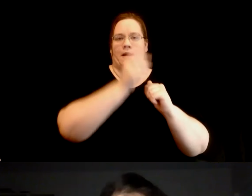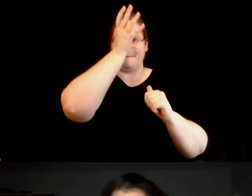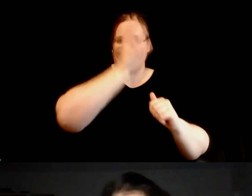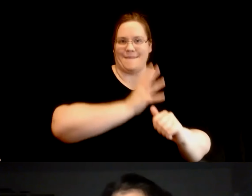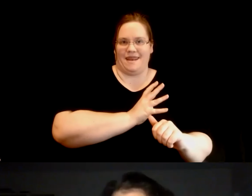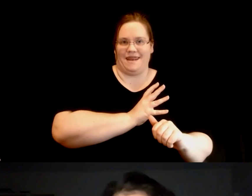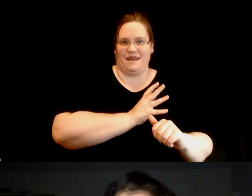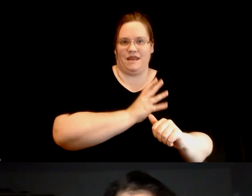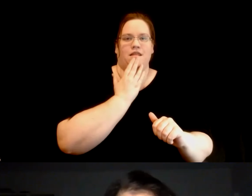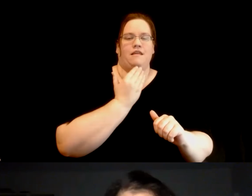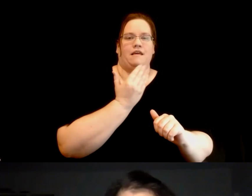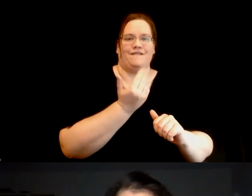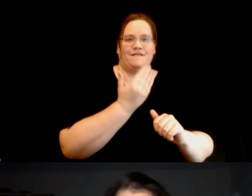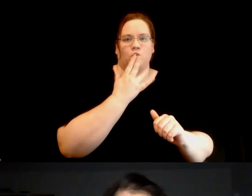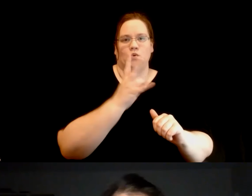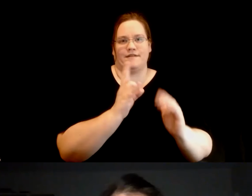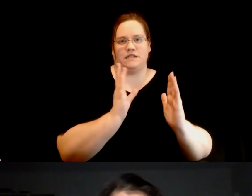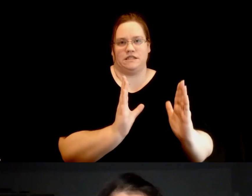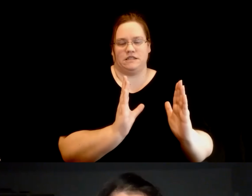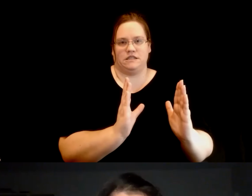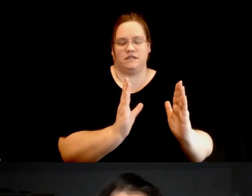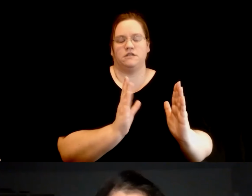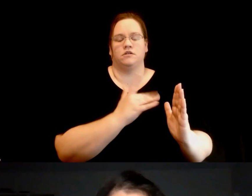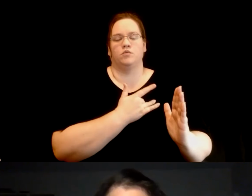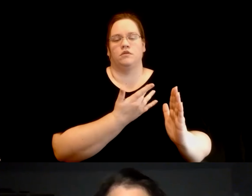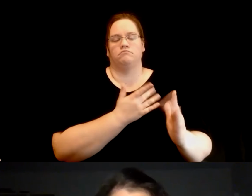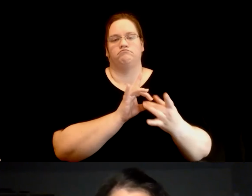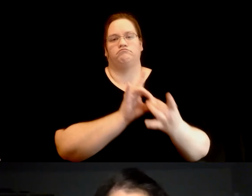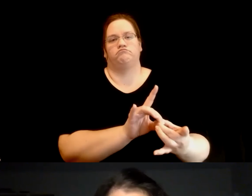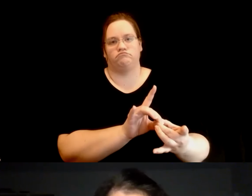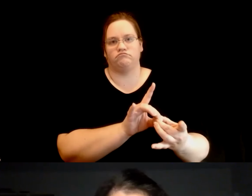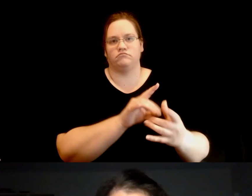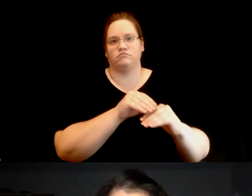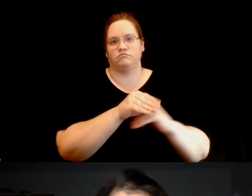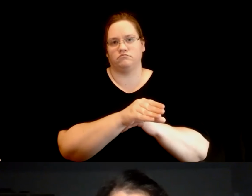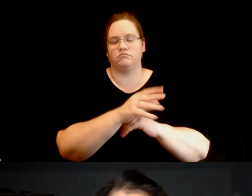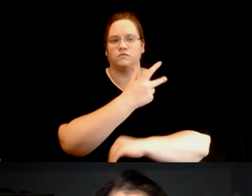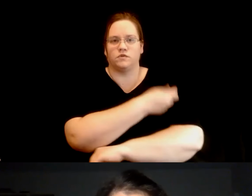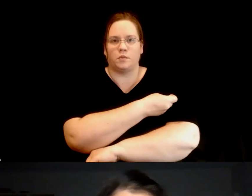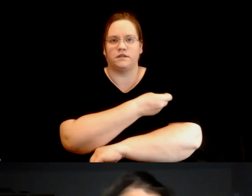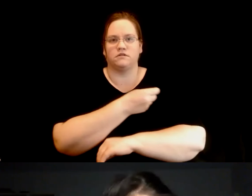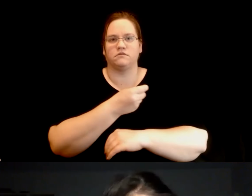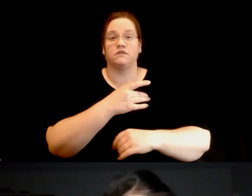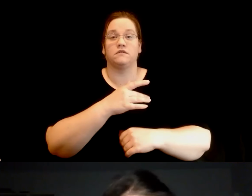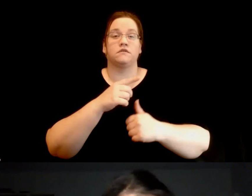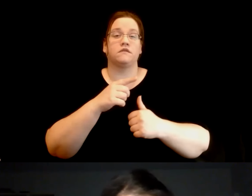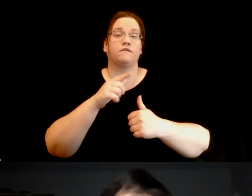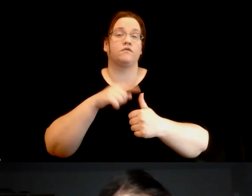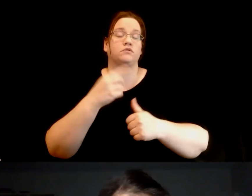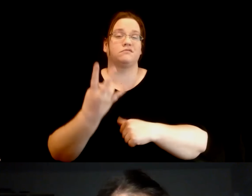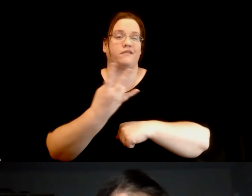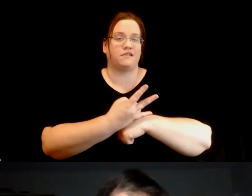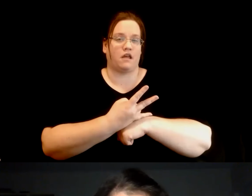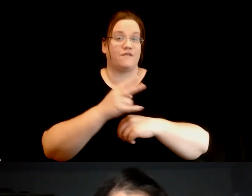said, I think we're going to attribute this to the vaccine. So it is in the first 7 days after the second dose for adolescent males.